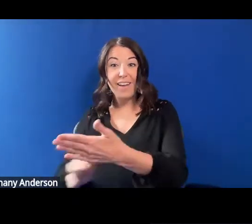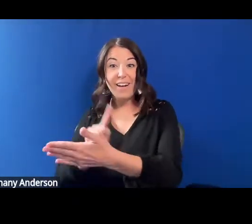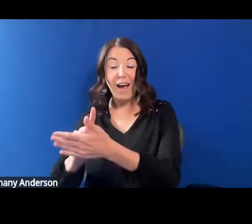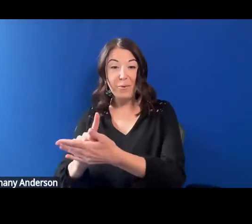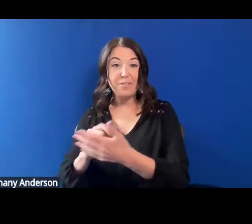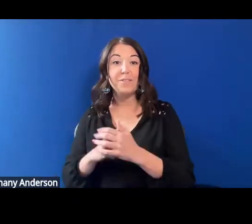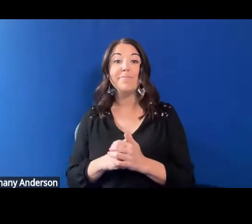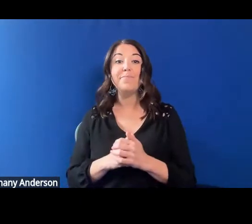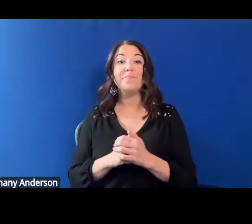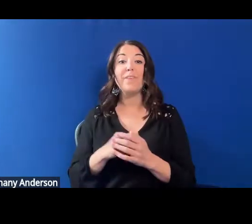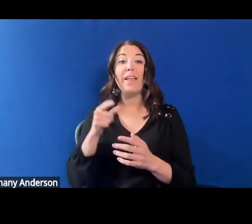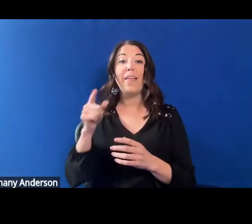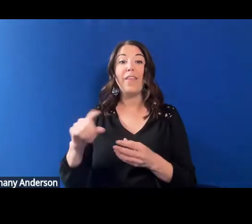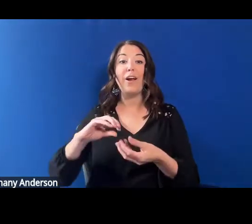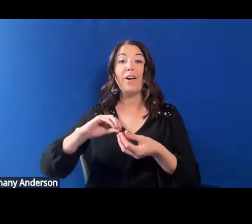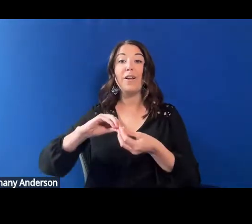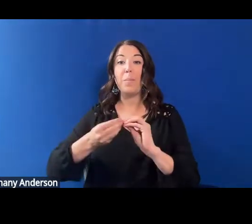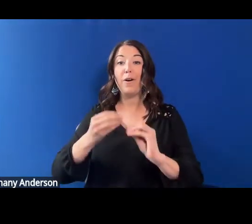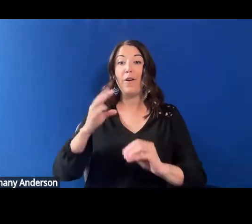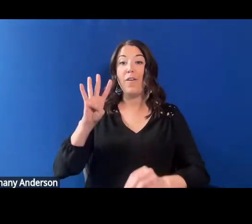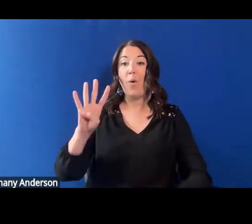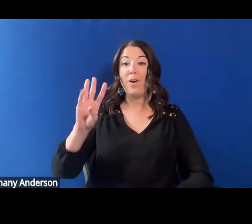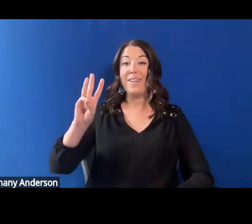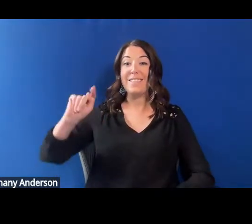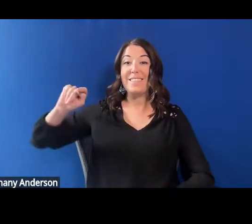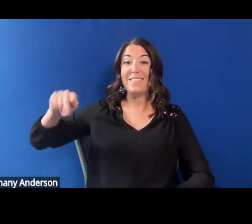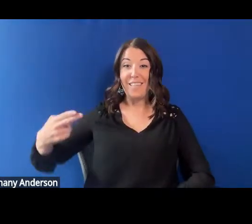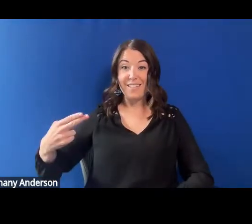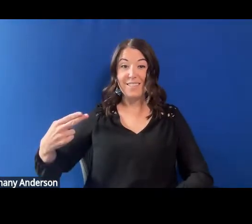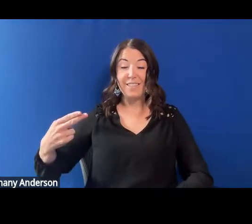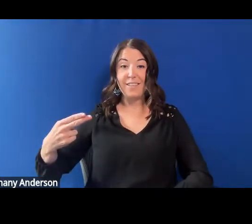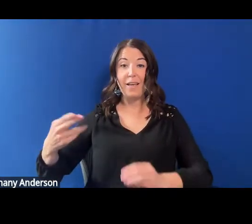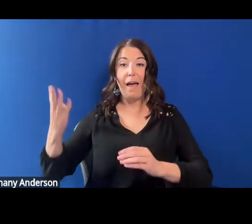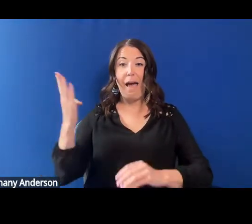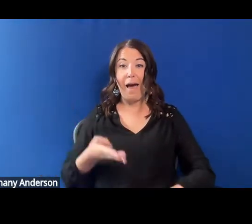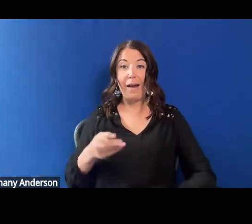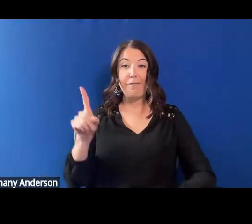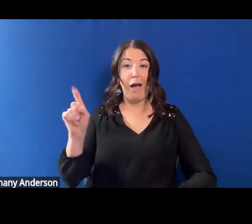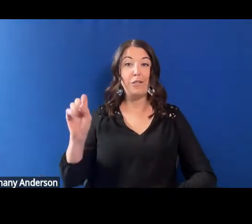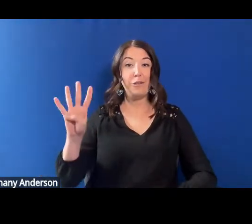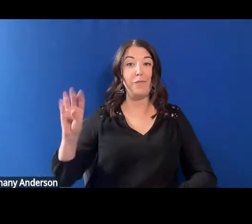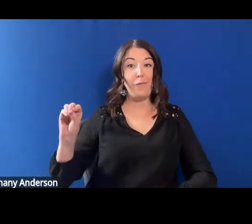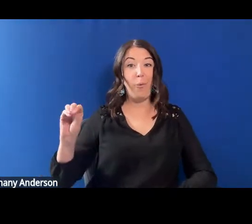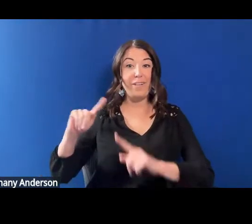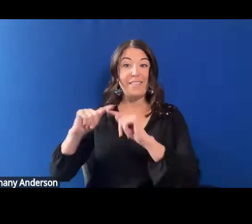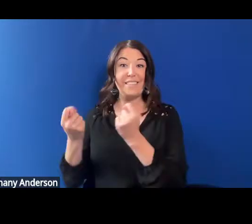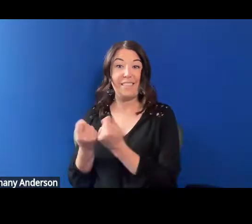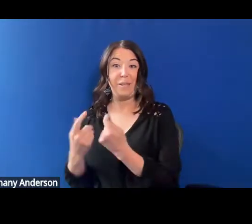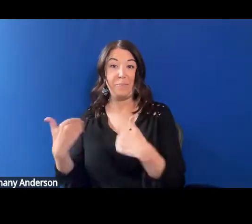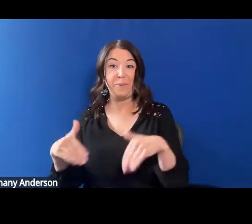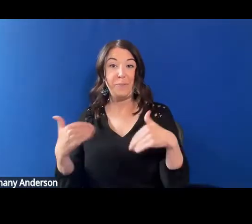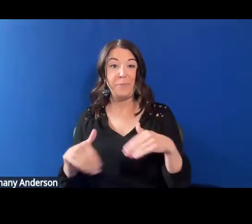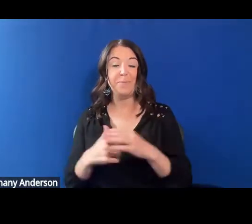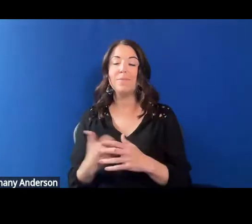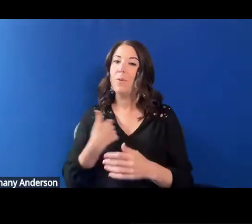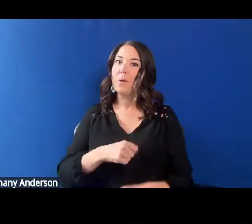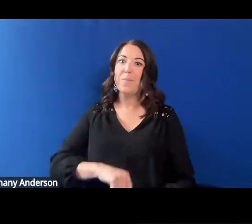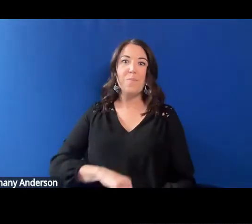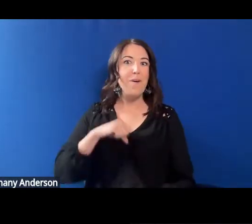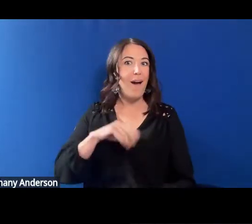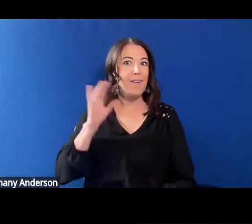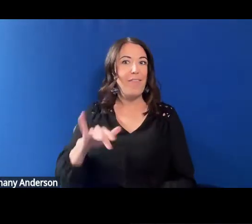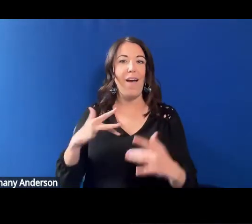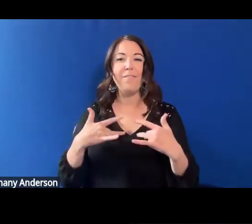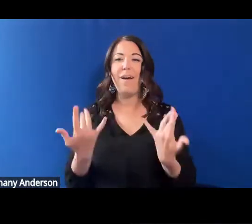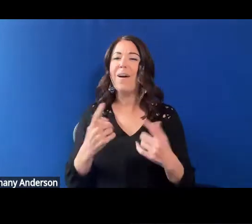in number 46 out of around 140 teams. So we were extremely proud of that, but that's not